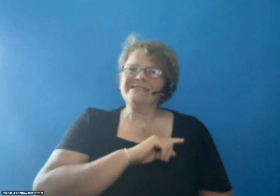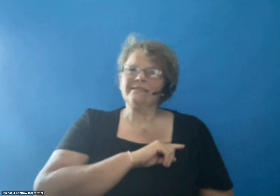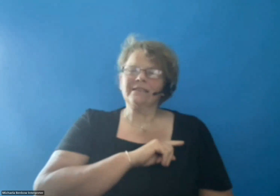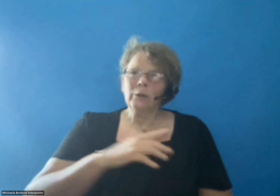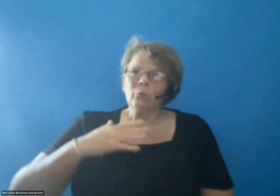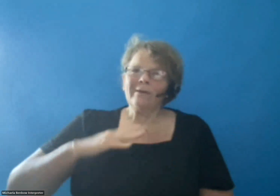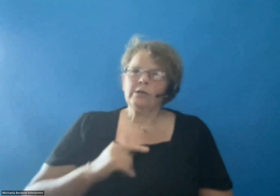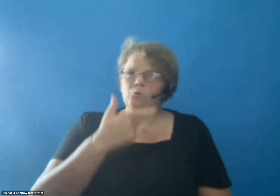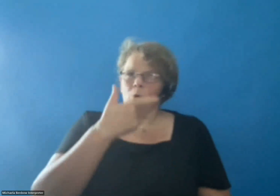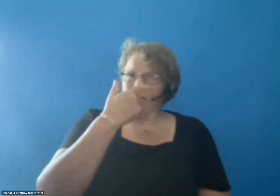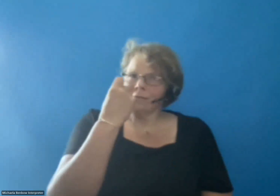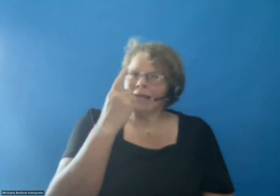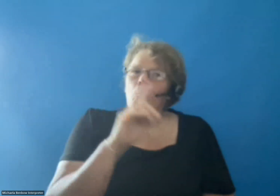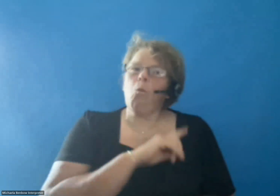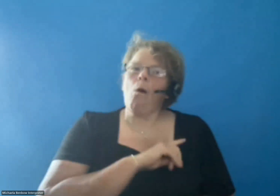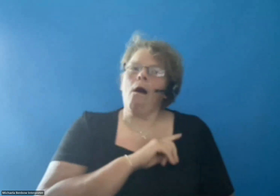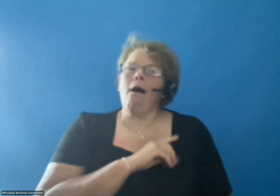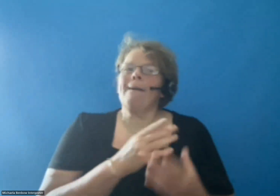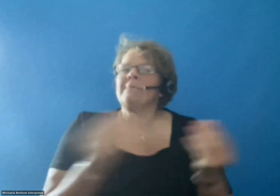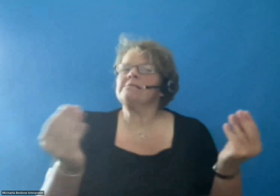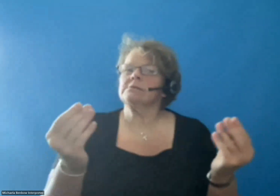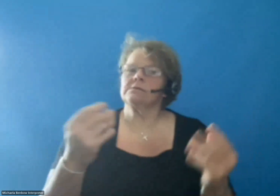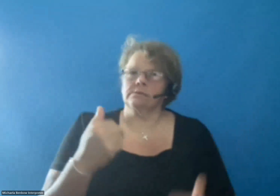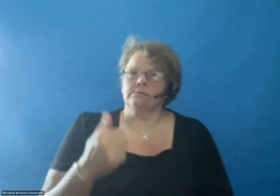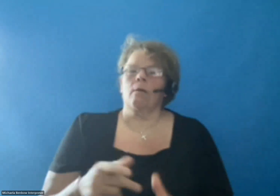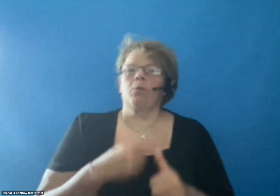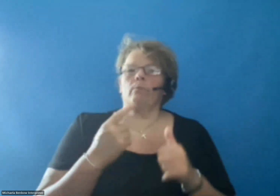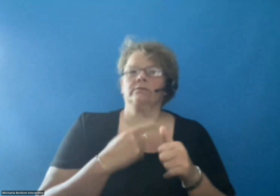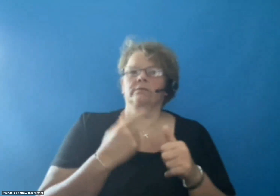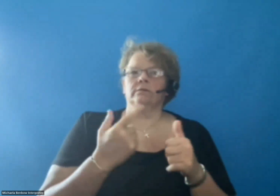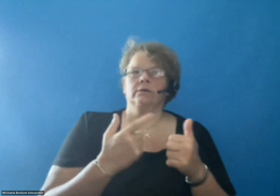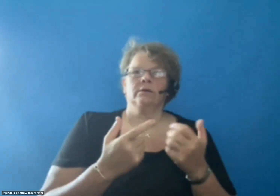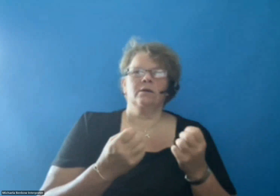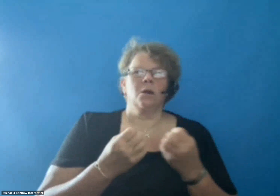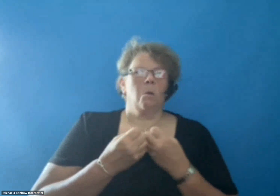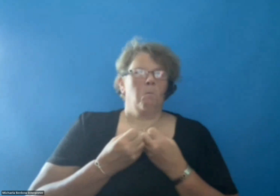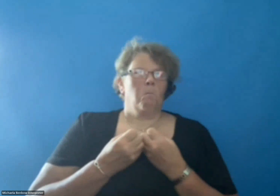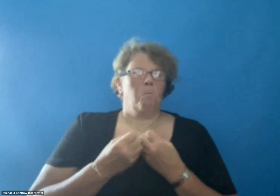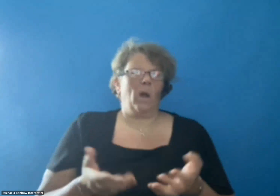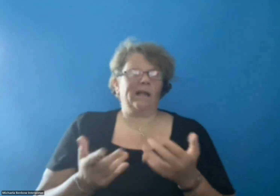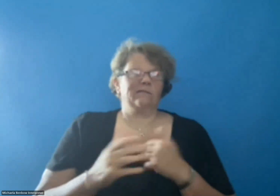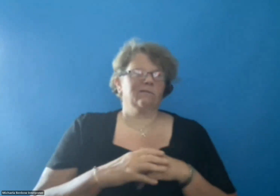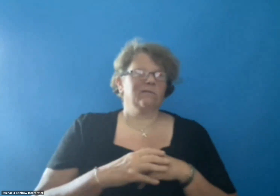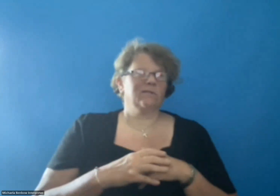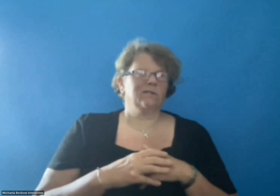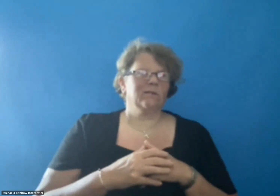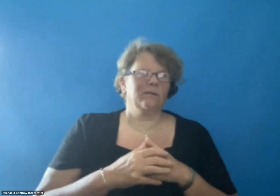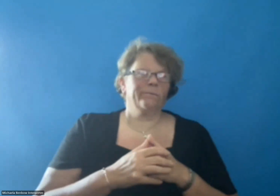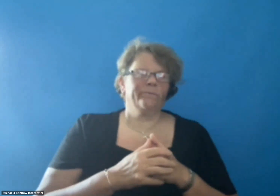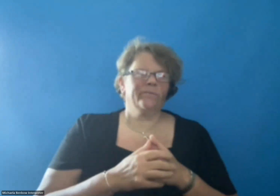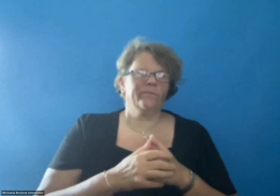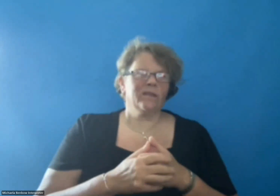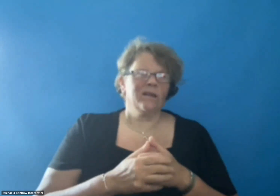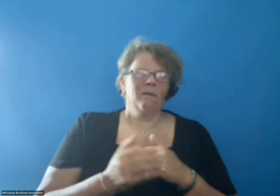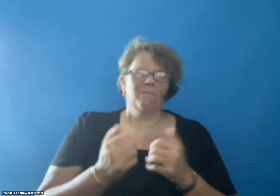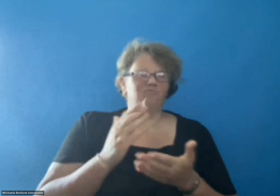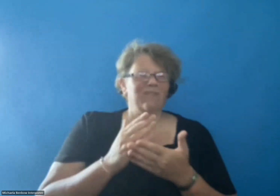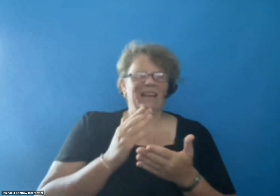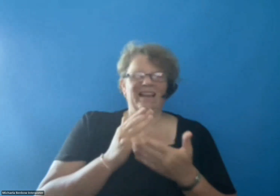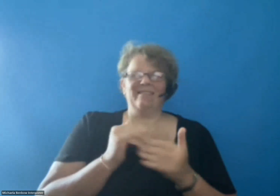that is? There might be an element of waste in there and people kind of overtly doing it, but my gut would be that's a